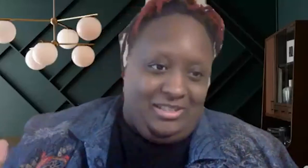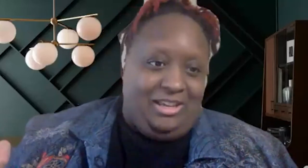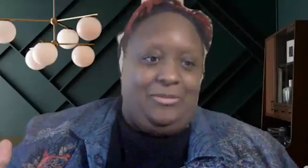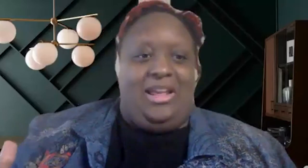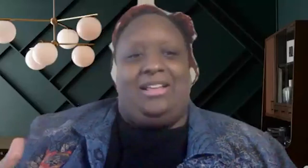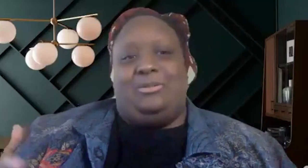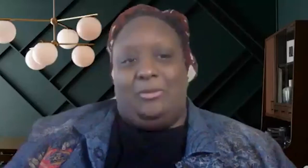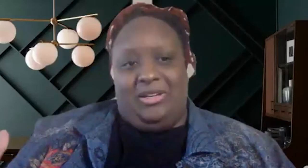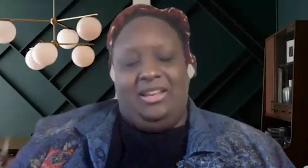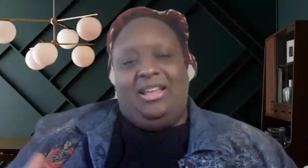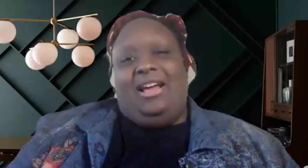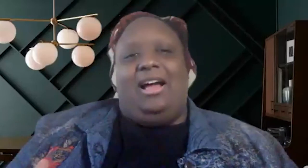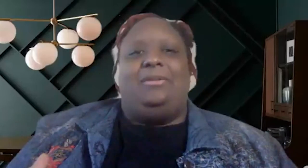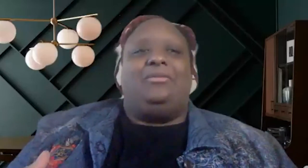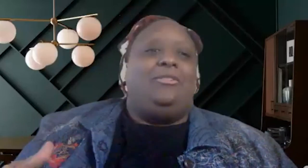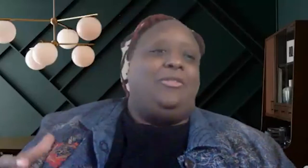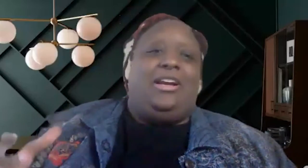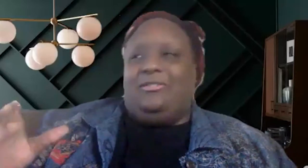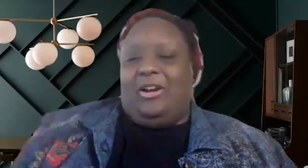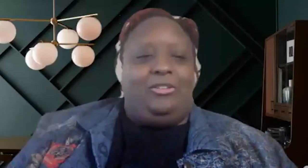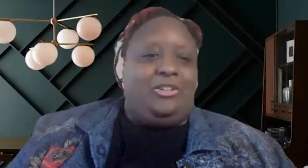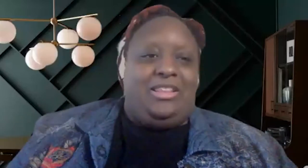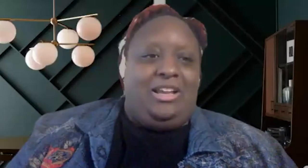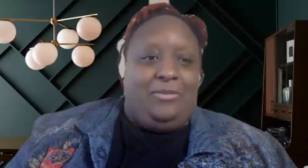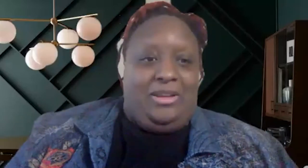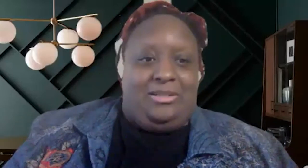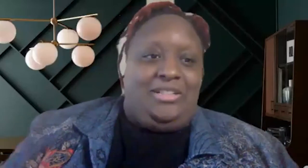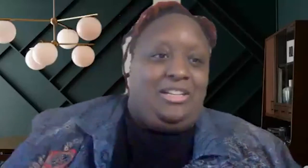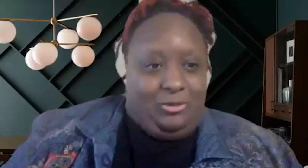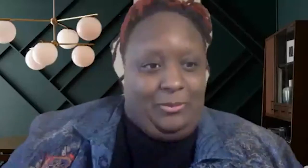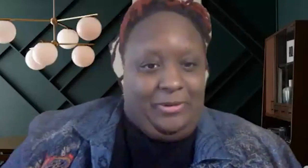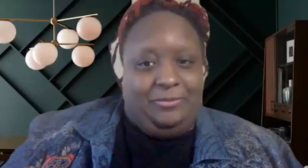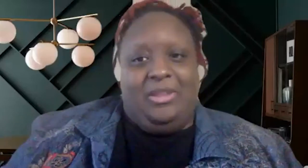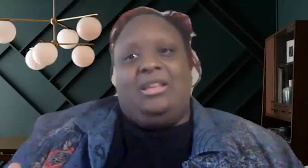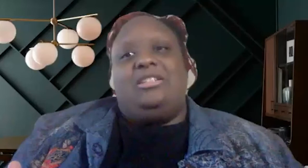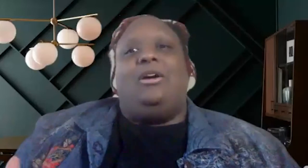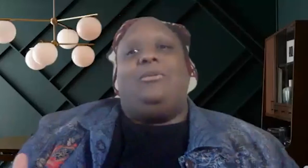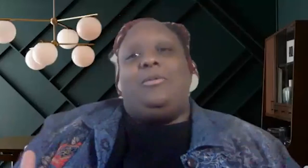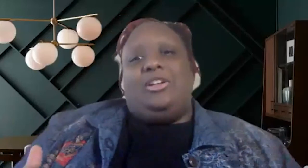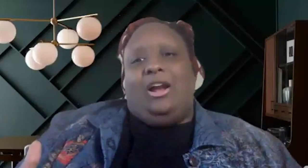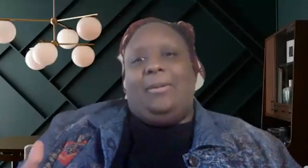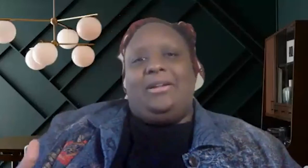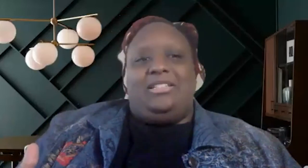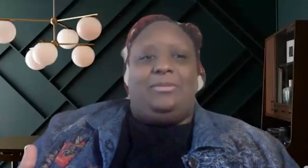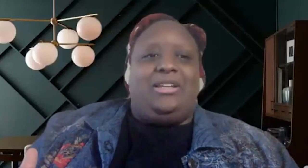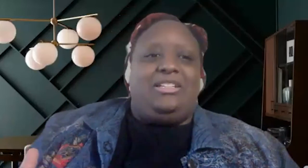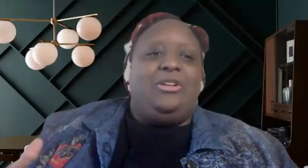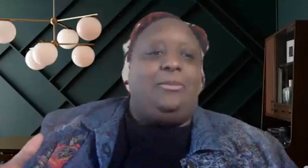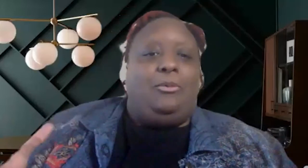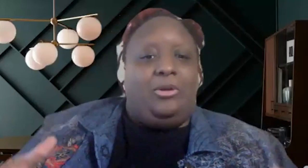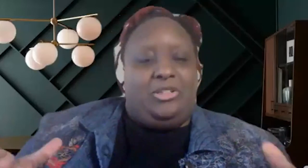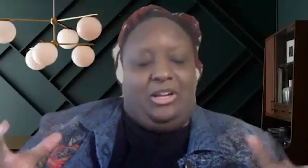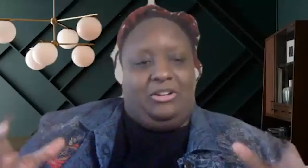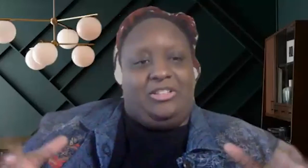Sometimes they think of me as a woman. Very rarely do they think of me as a bisexual woman. So when we talk about disability, it's